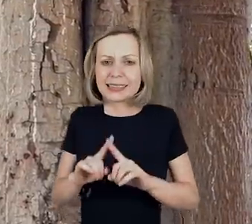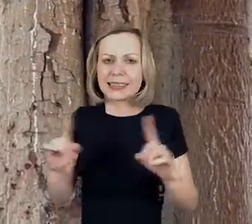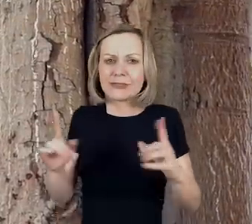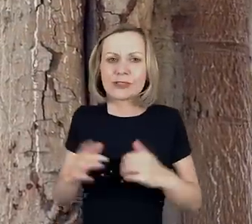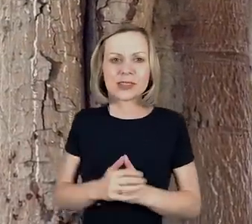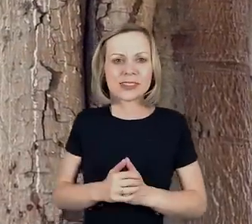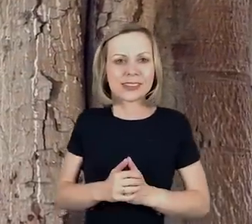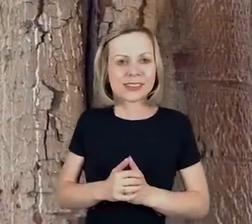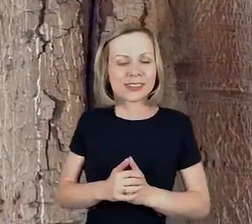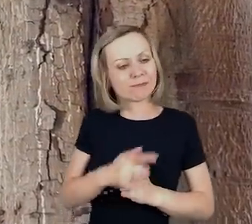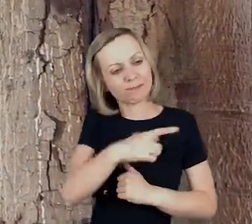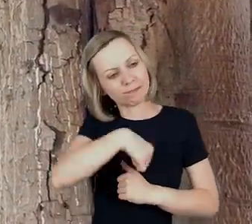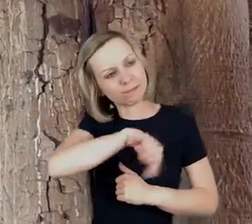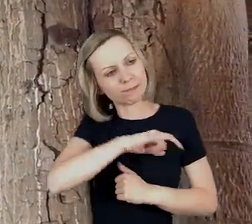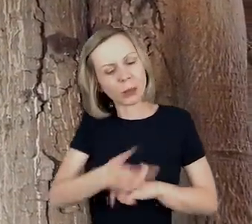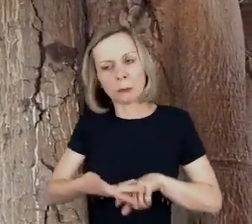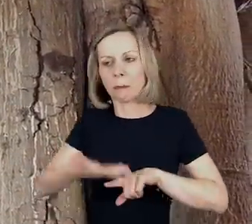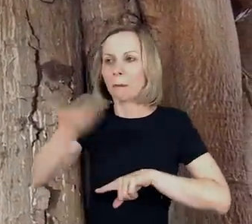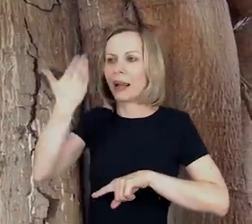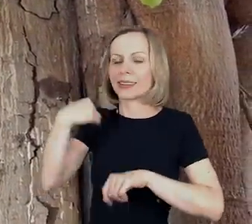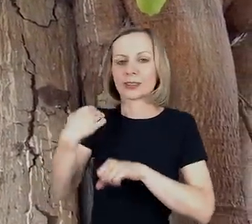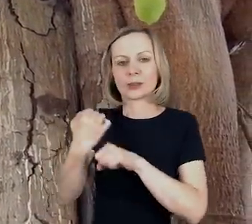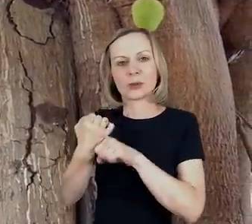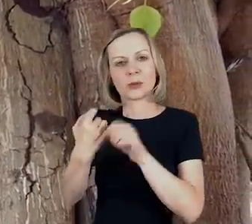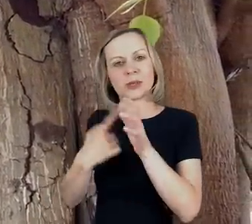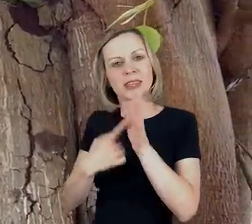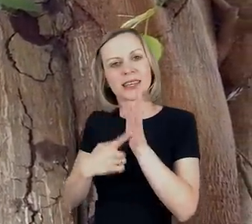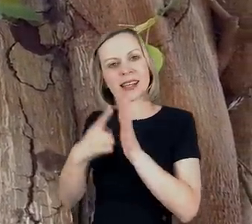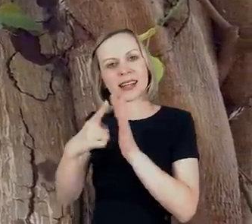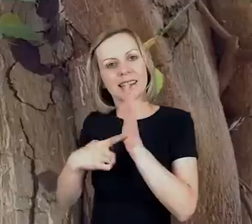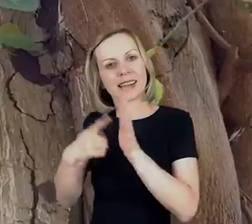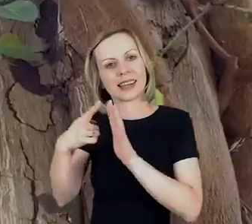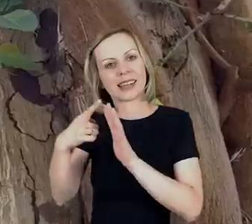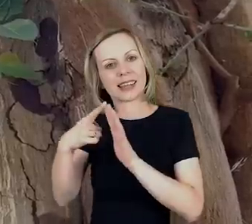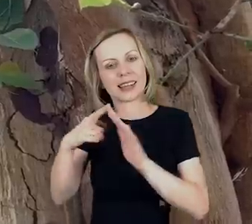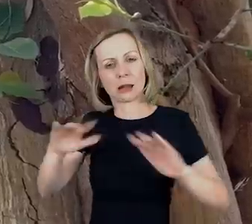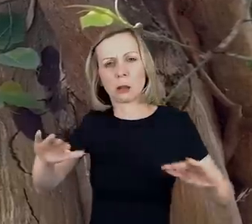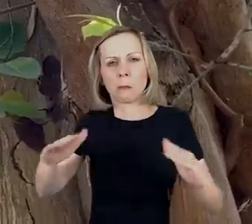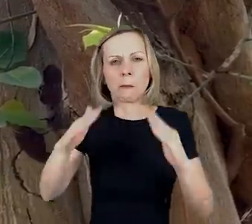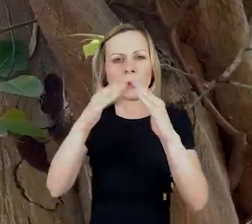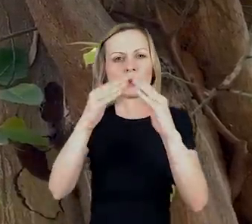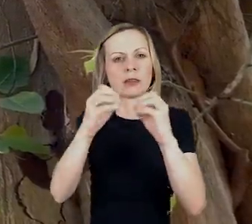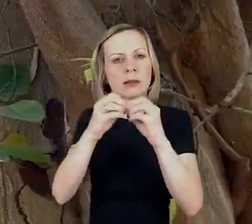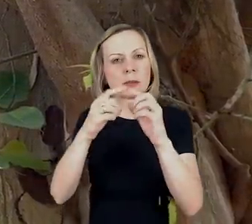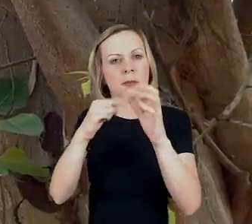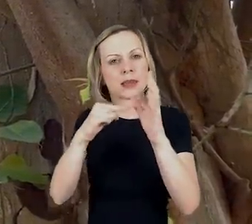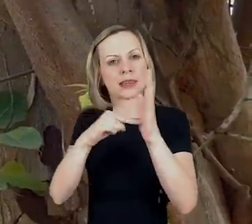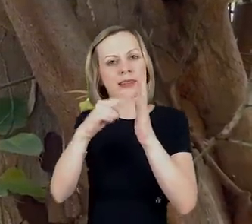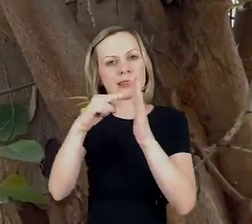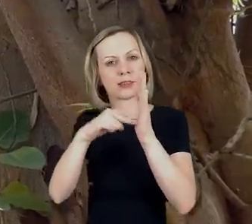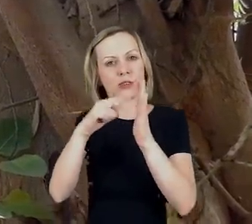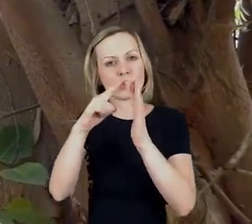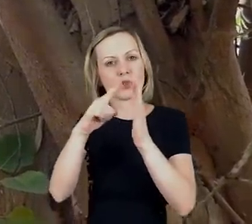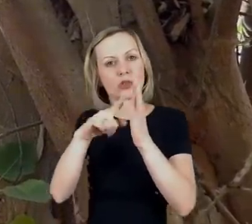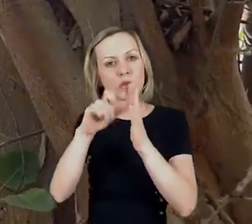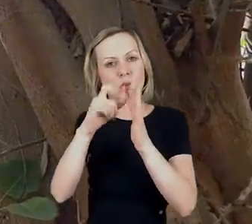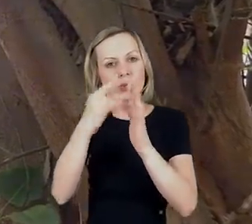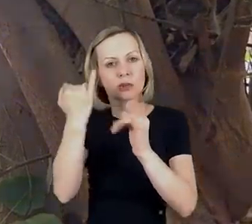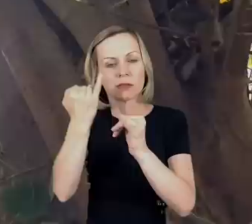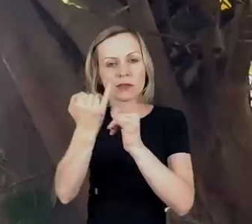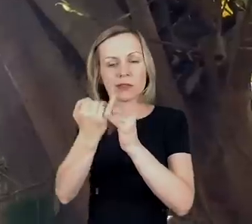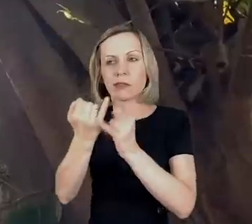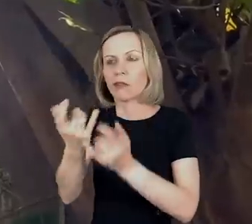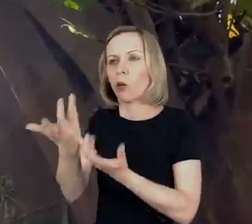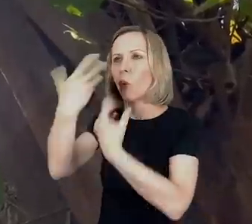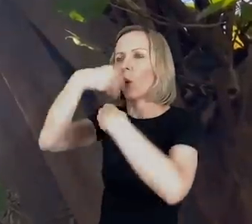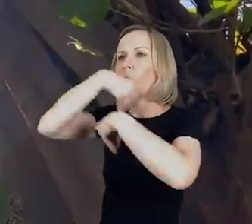today as I've taken you back to Galilee and climbing the Mount of Beatitudes and hearing those Beatitudes and the words of the